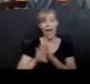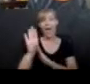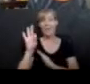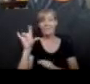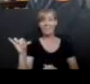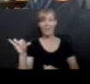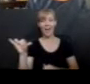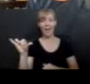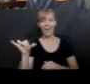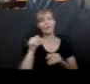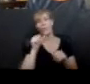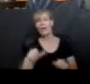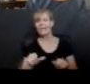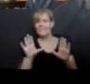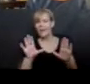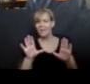It's worth your while.